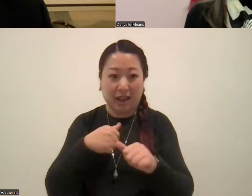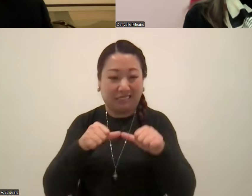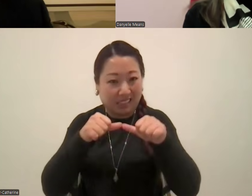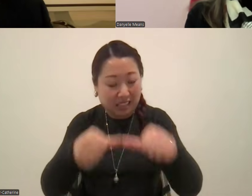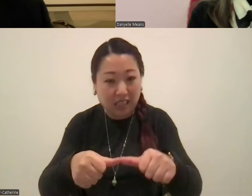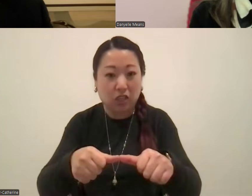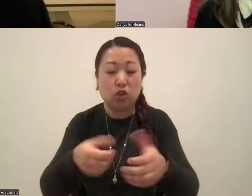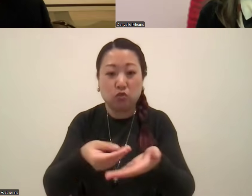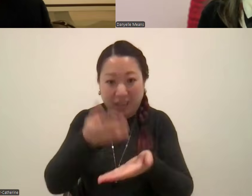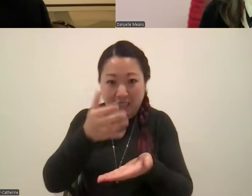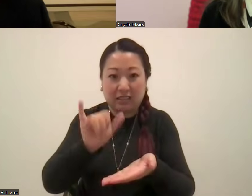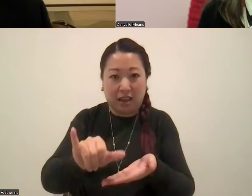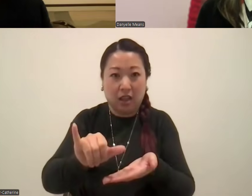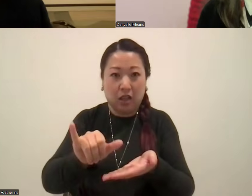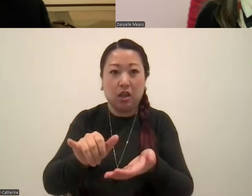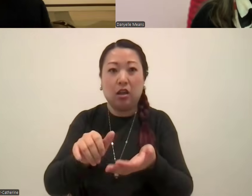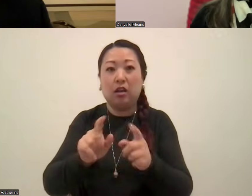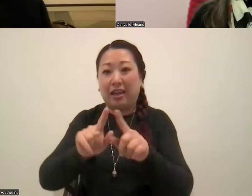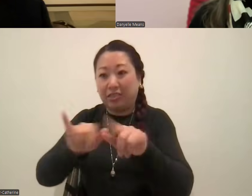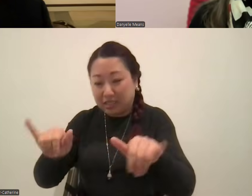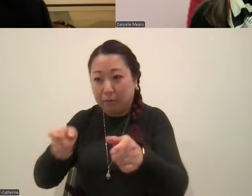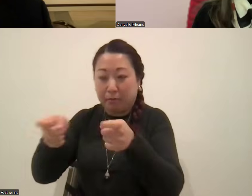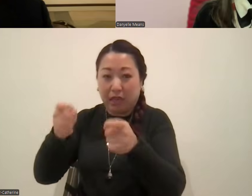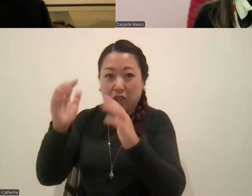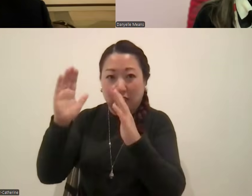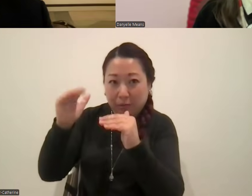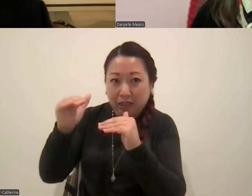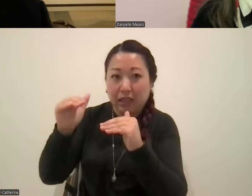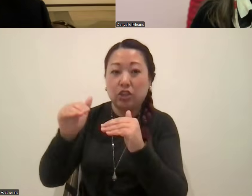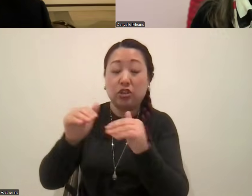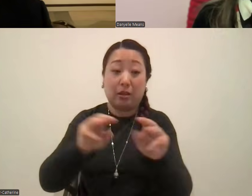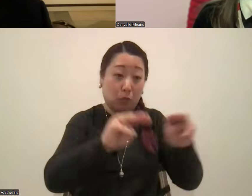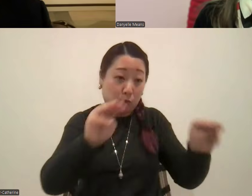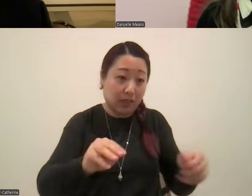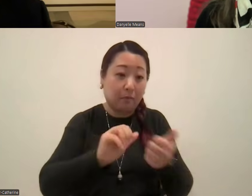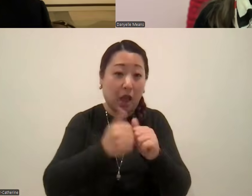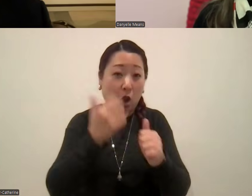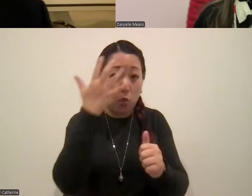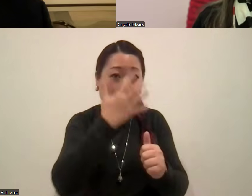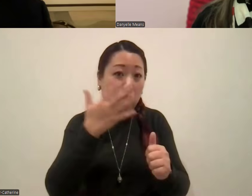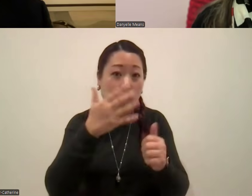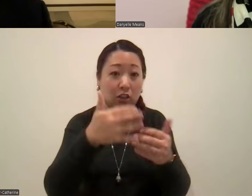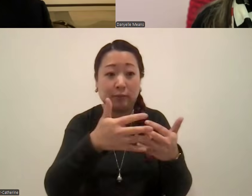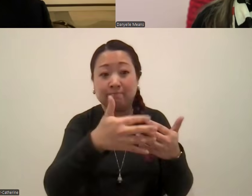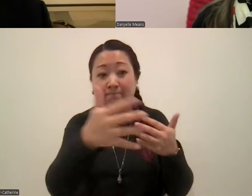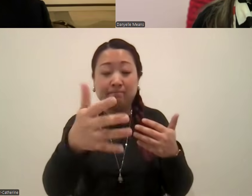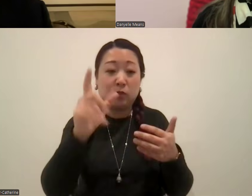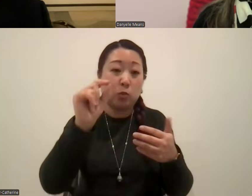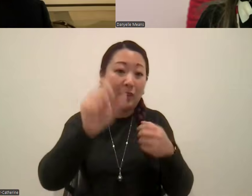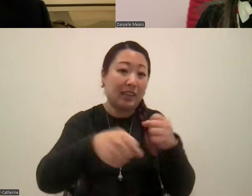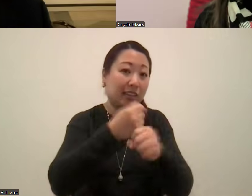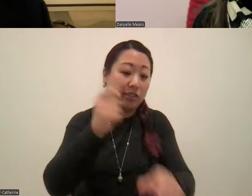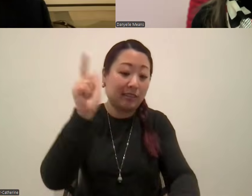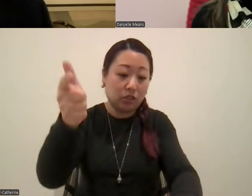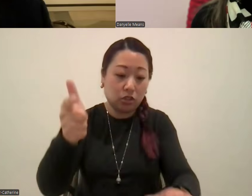Managing expectations of what and how the museum is going to look 20 years in the future. And